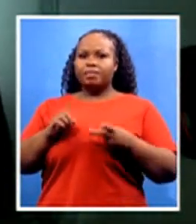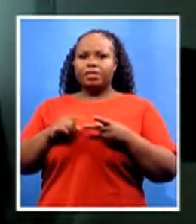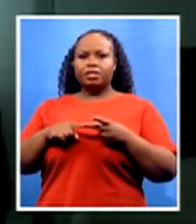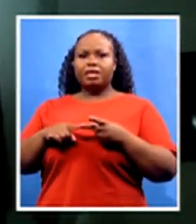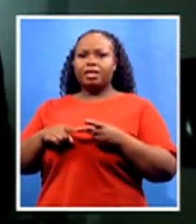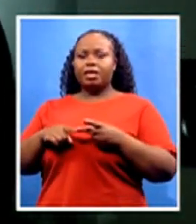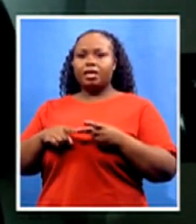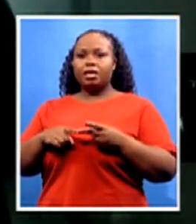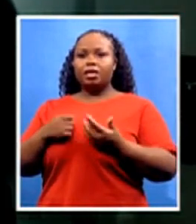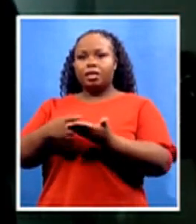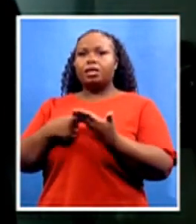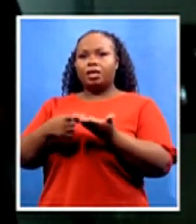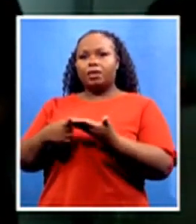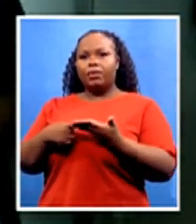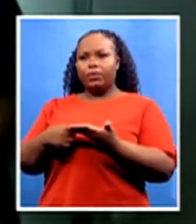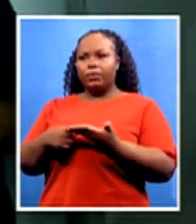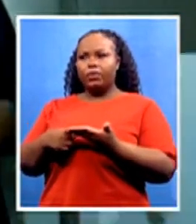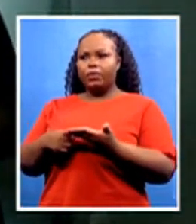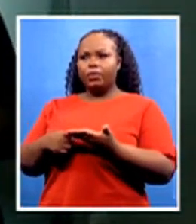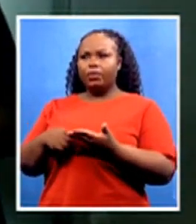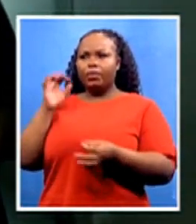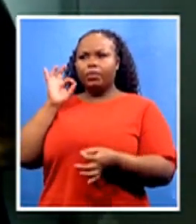press briefing. Yeah. Okay, thank you, Minister.